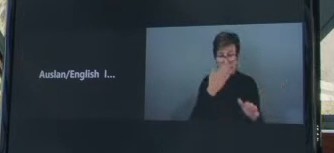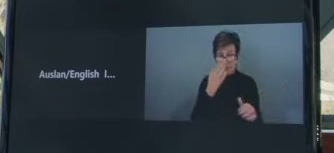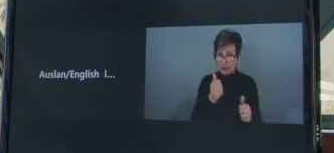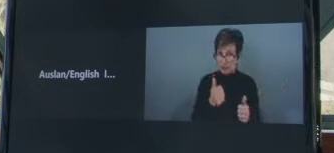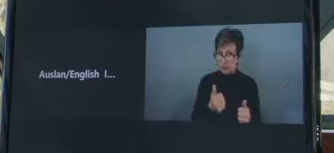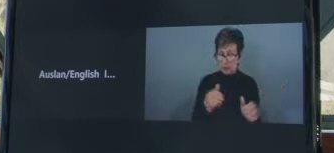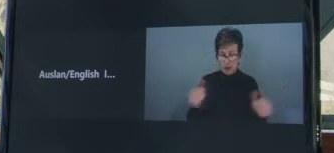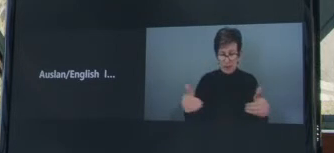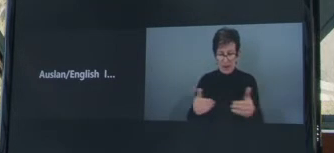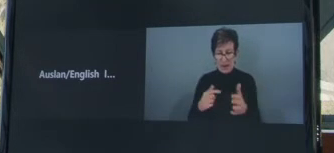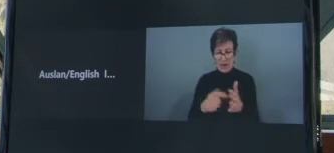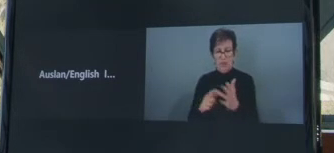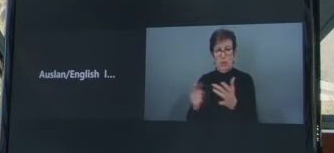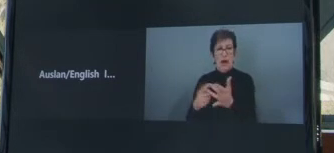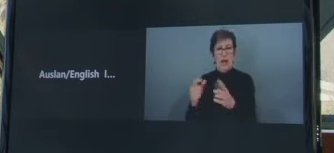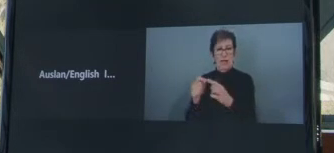factories I've been in.